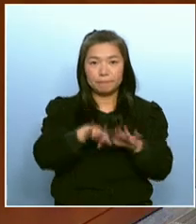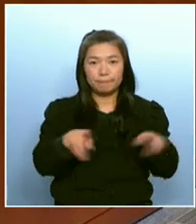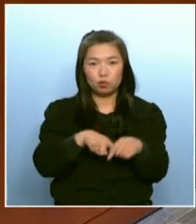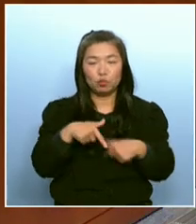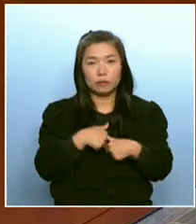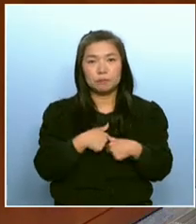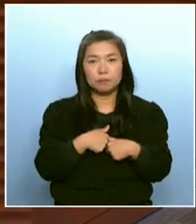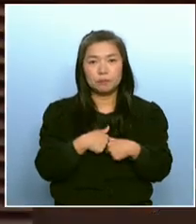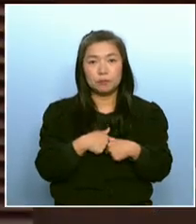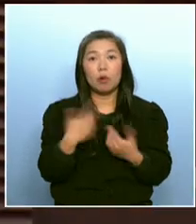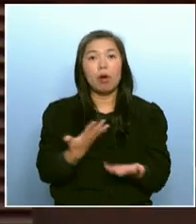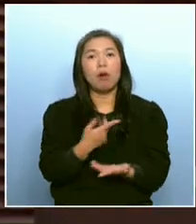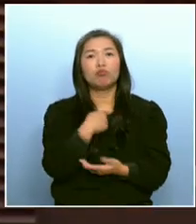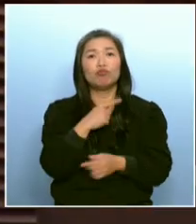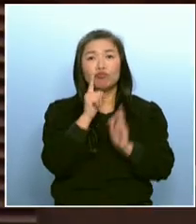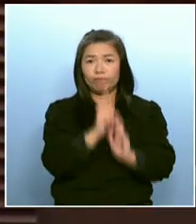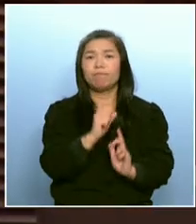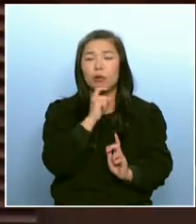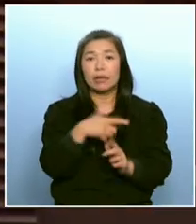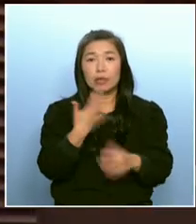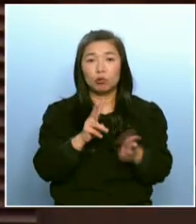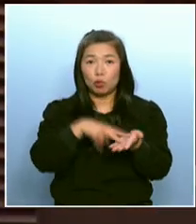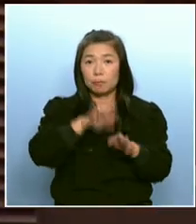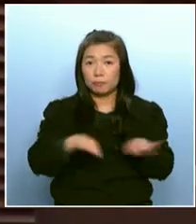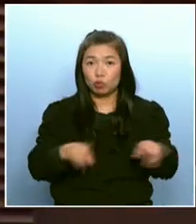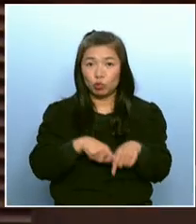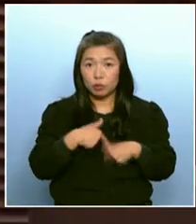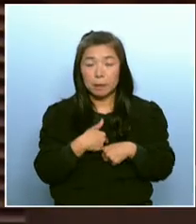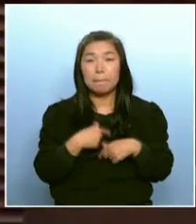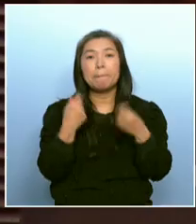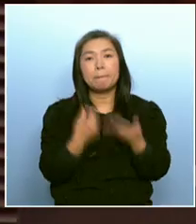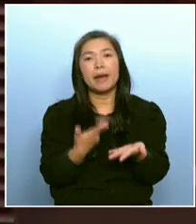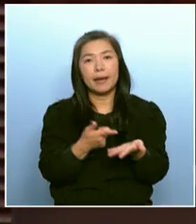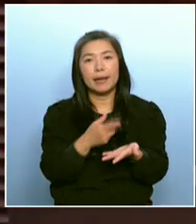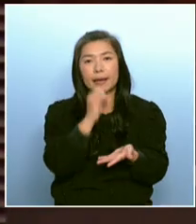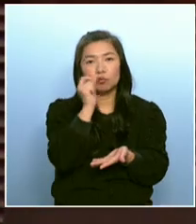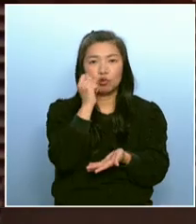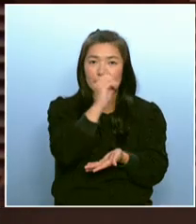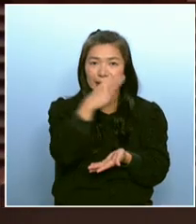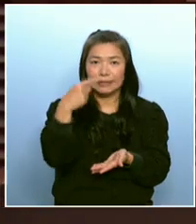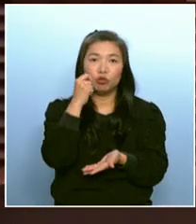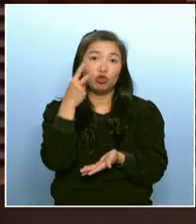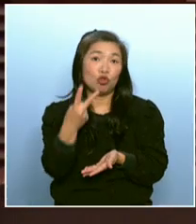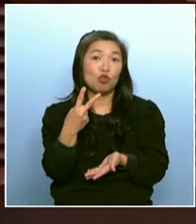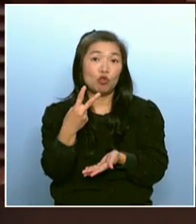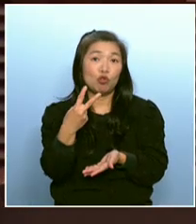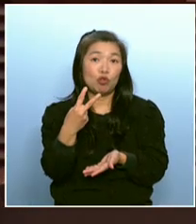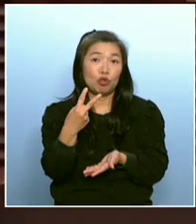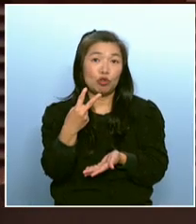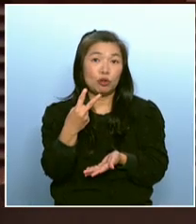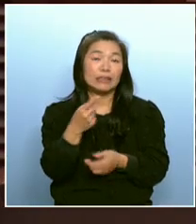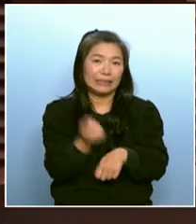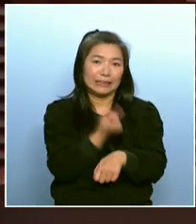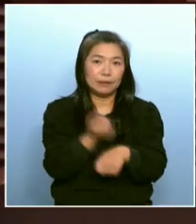for your questions. We're putting in place a standalone child care center exactly for this reason. We would